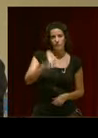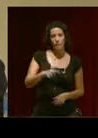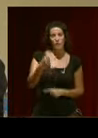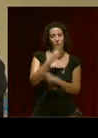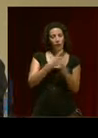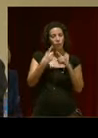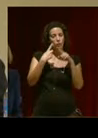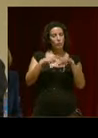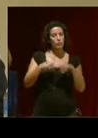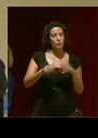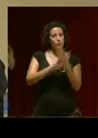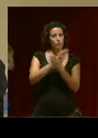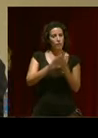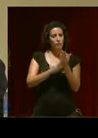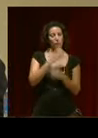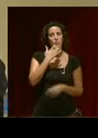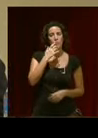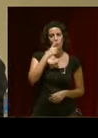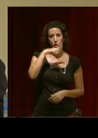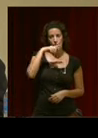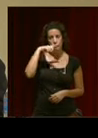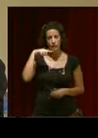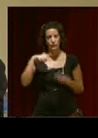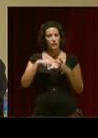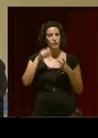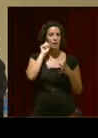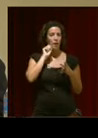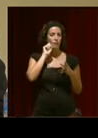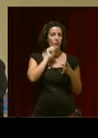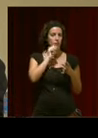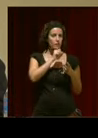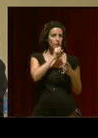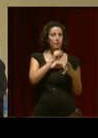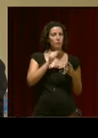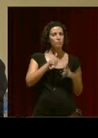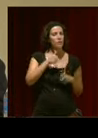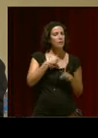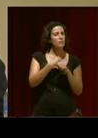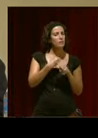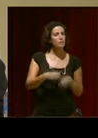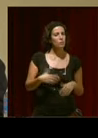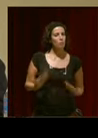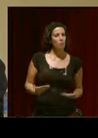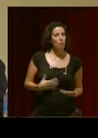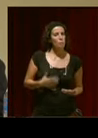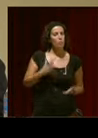The interpreter apologizes, but I cannot translate the question unless they use the microphone.